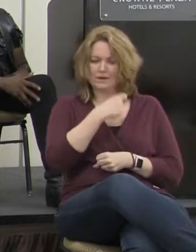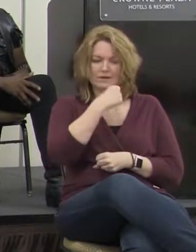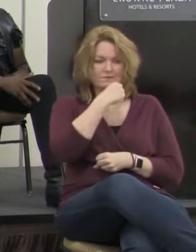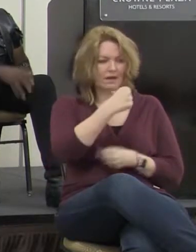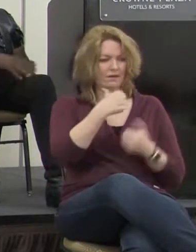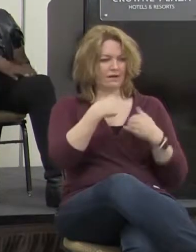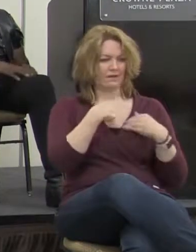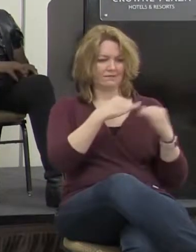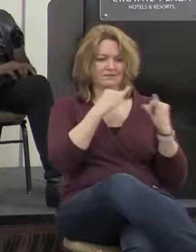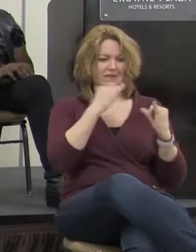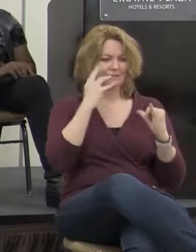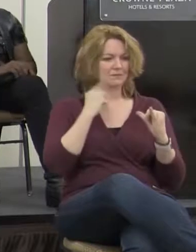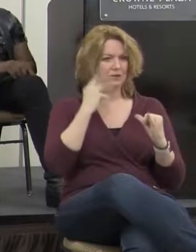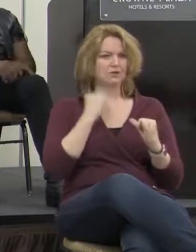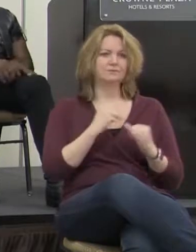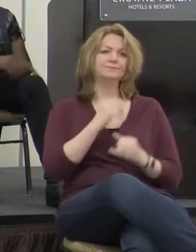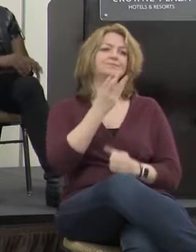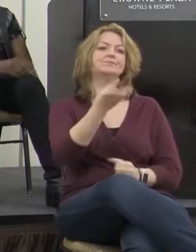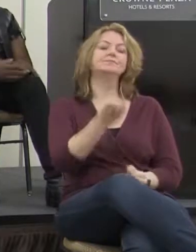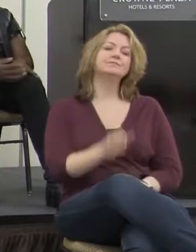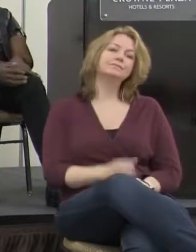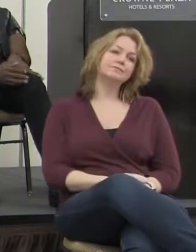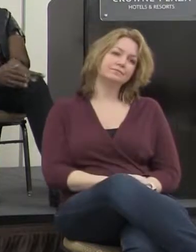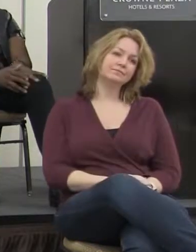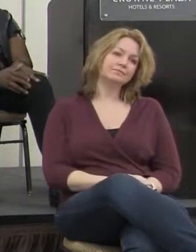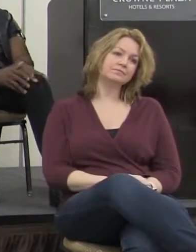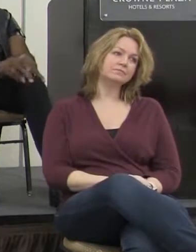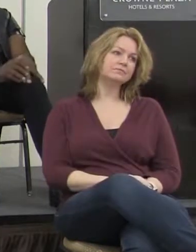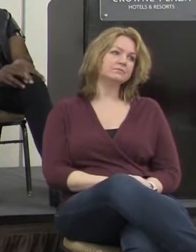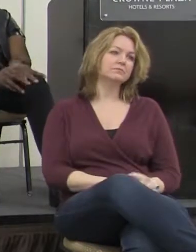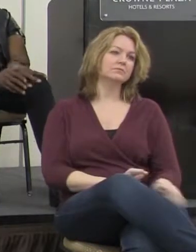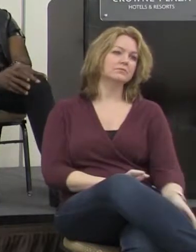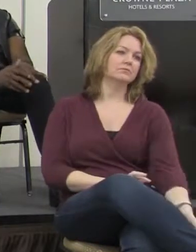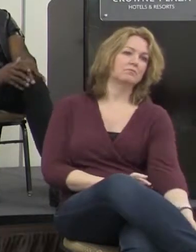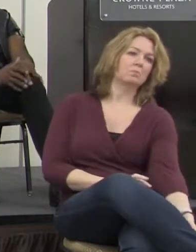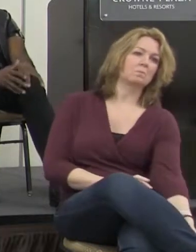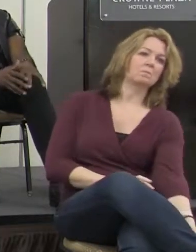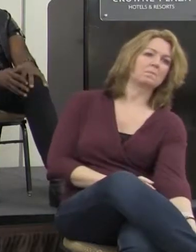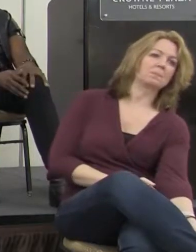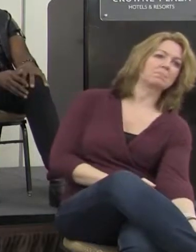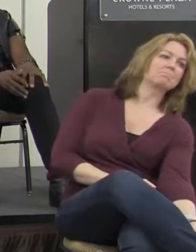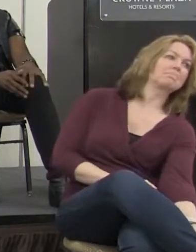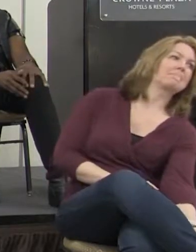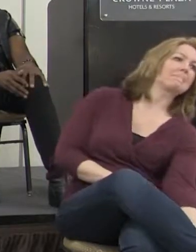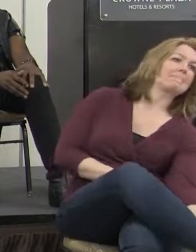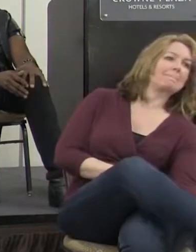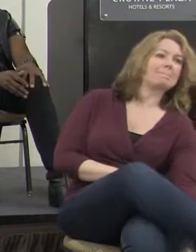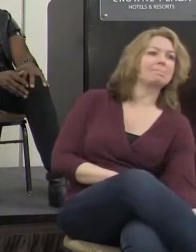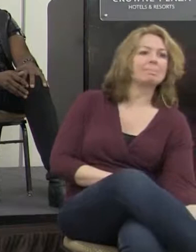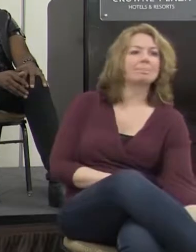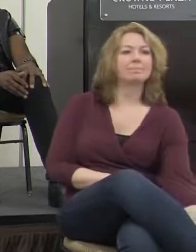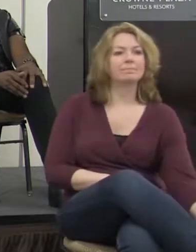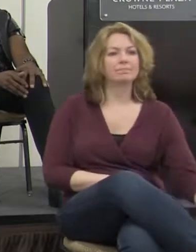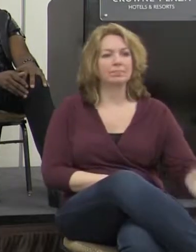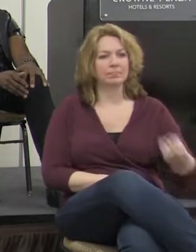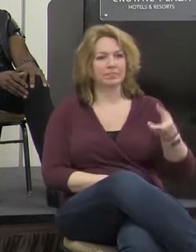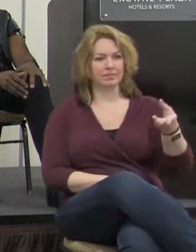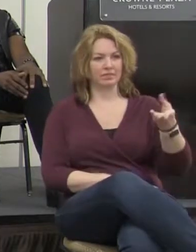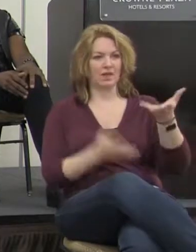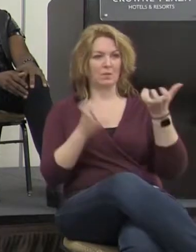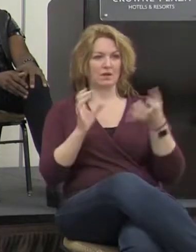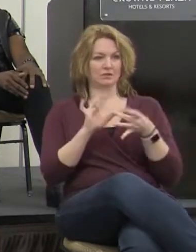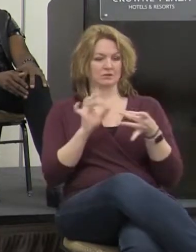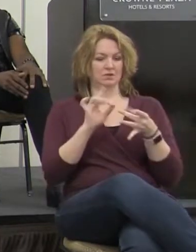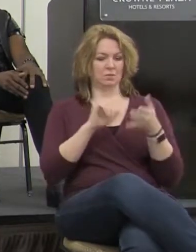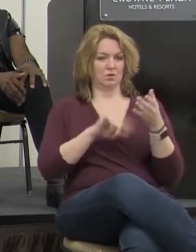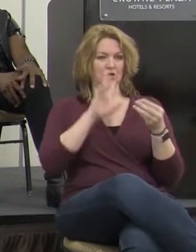same vein. There's a hand at the table, I'm sorry. There were two hands at the table. Sir? Sir Ra? Yes, I just wanted to address what you